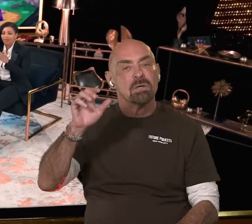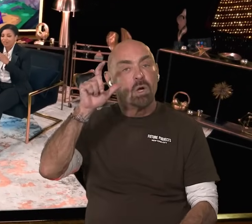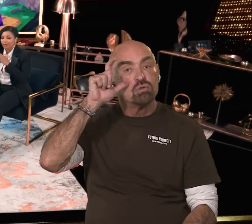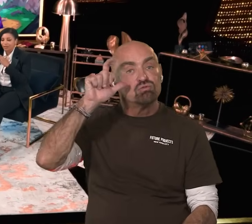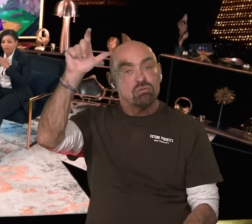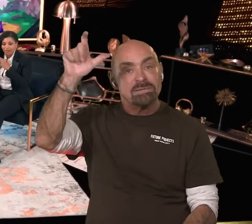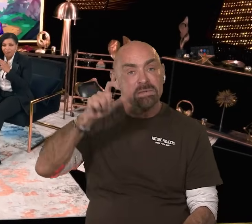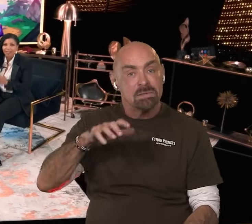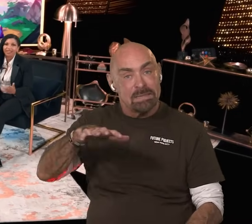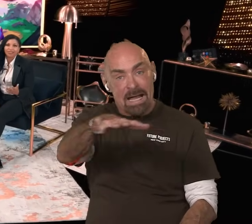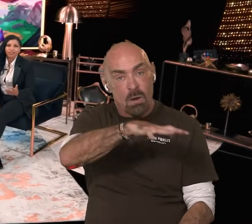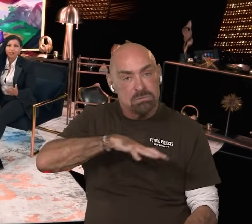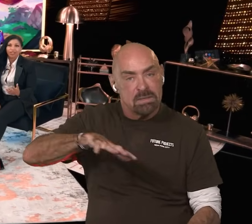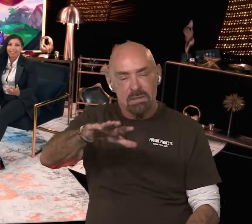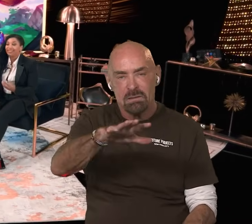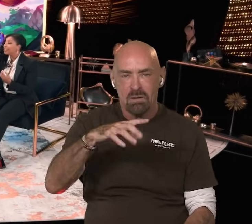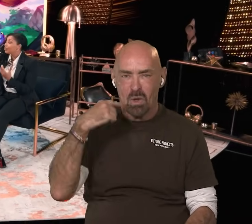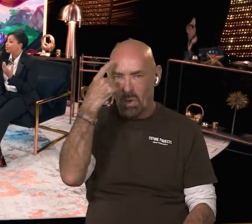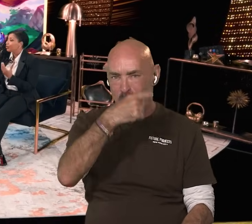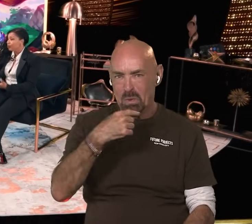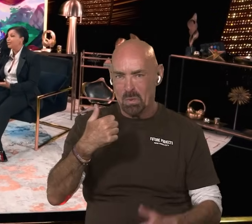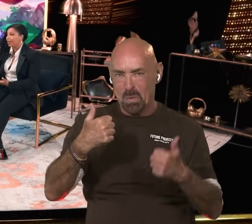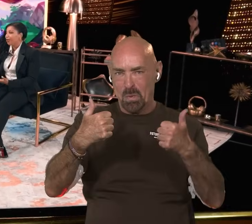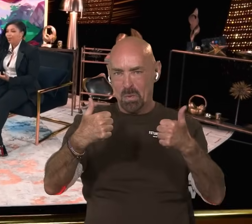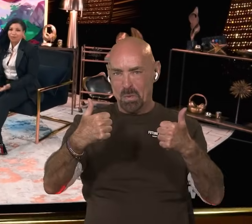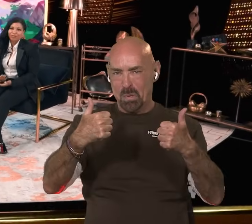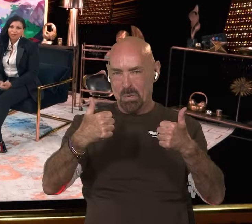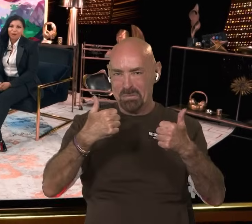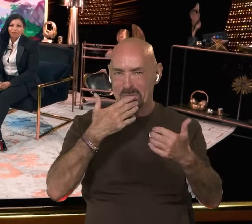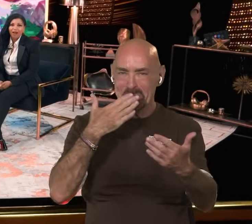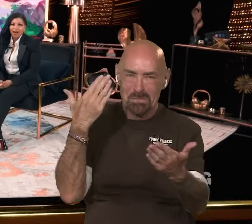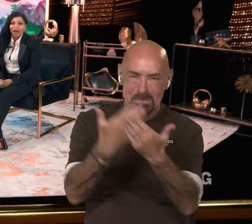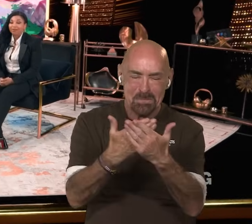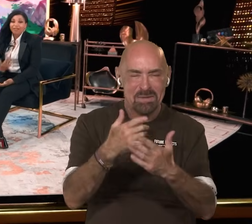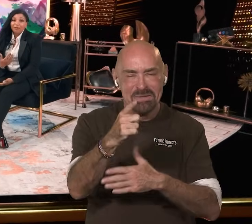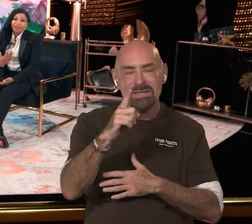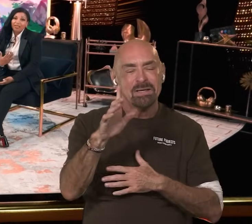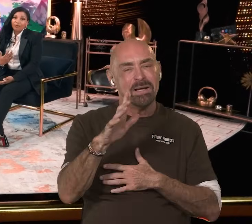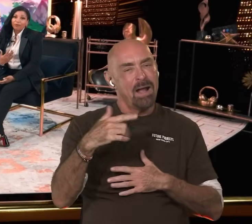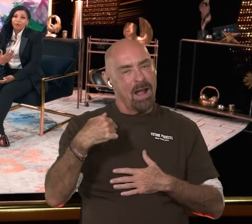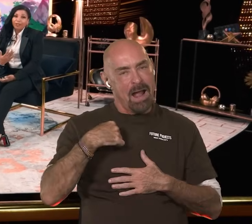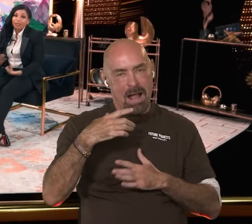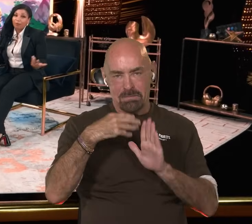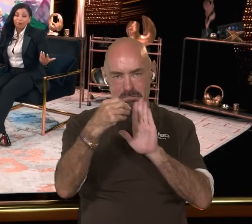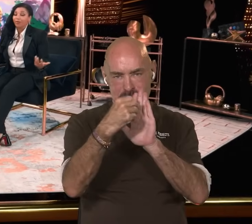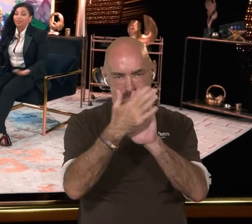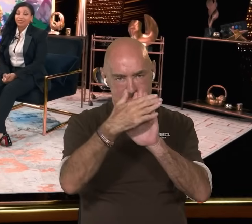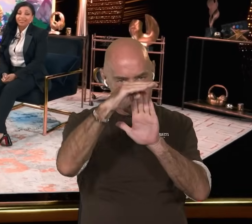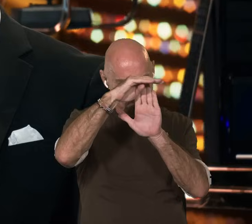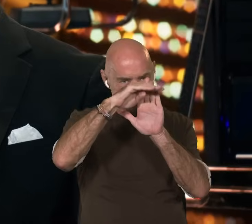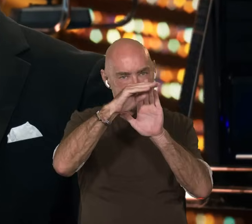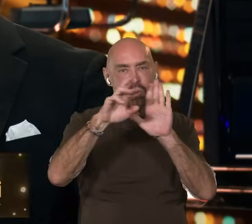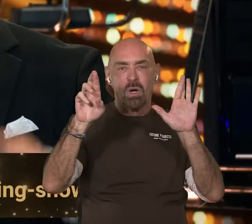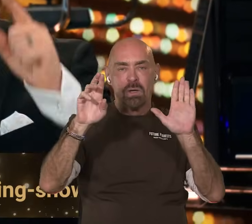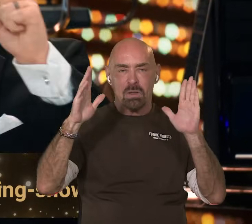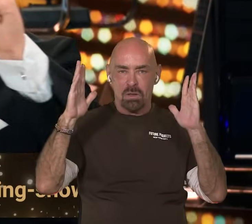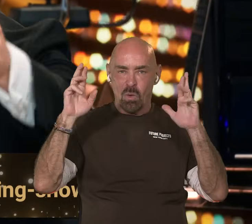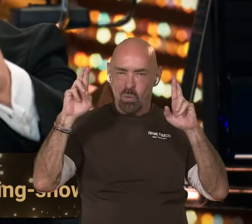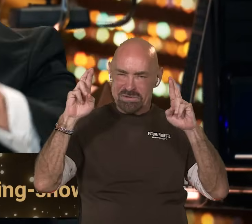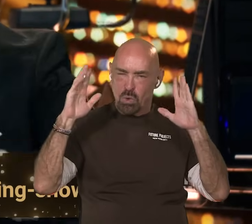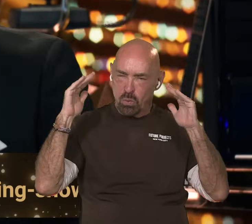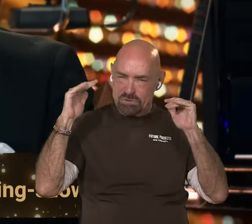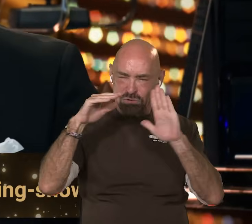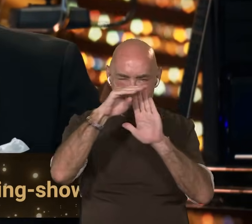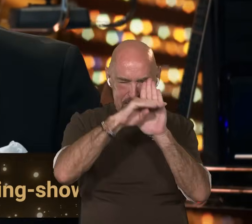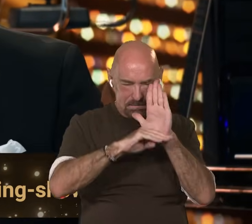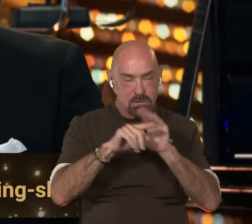Crescent County looks amazing, Sean, and it is just oozing with charm. I'm definitely making room for it at the top of my wish list. And if you